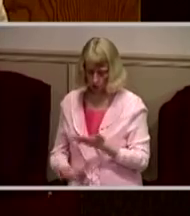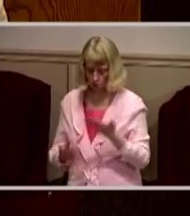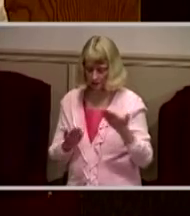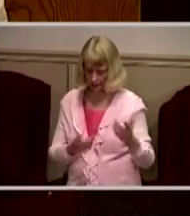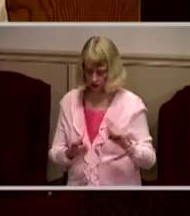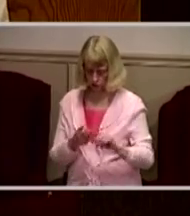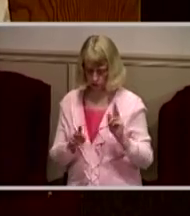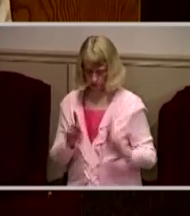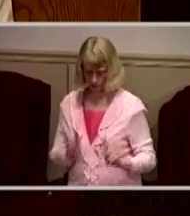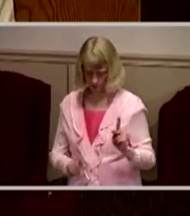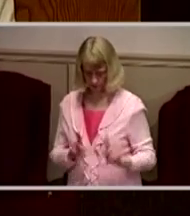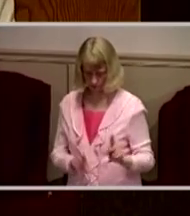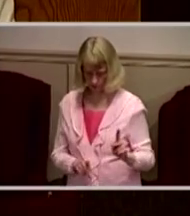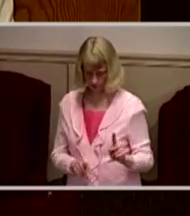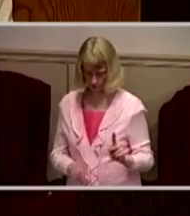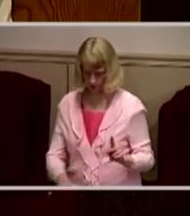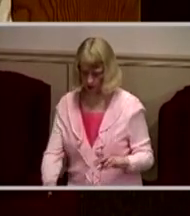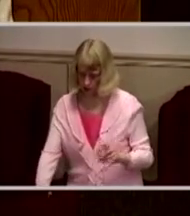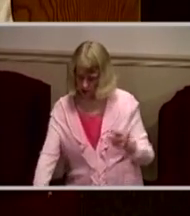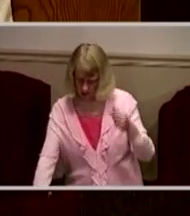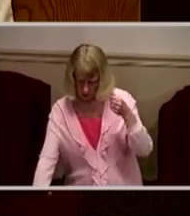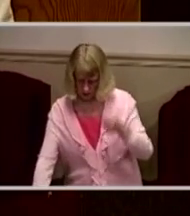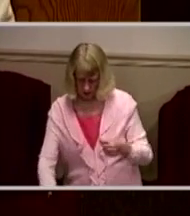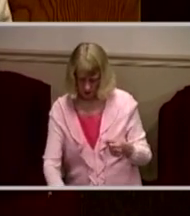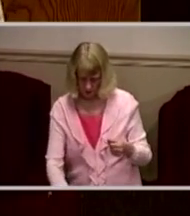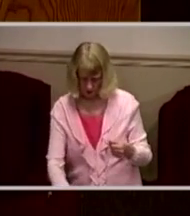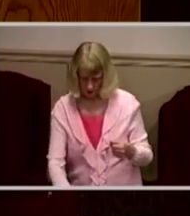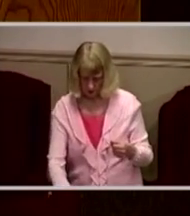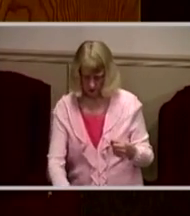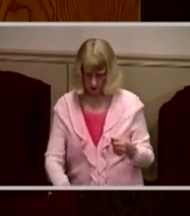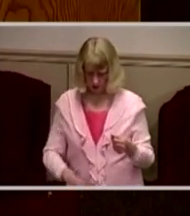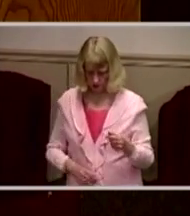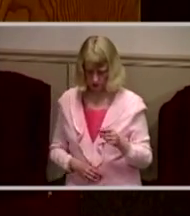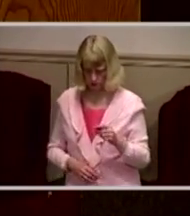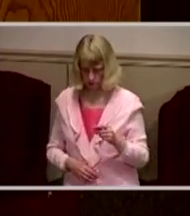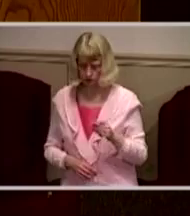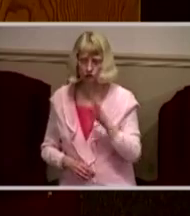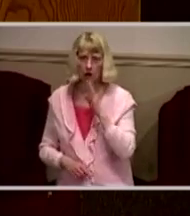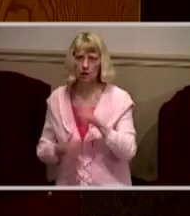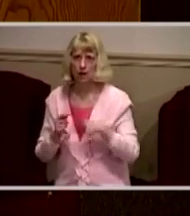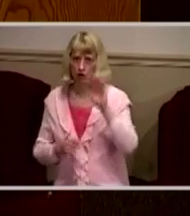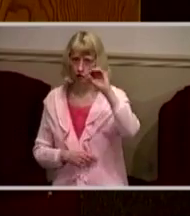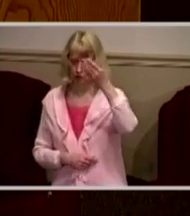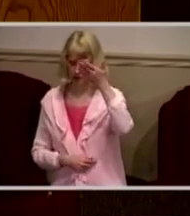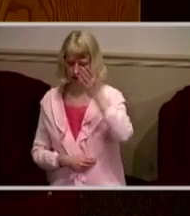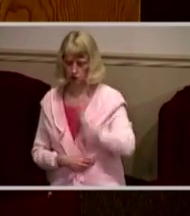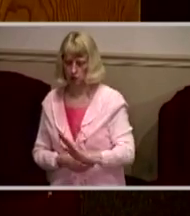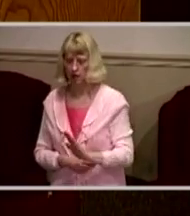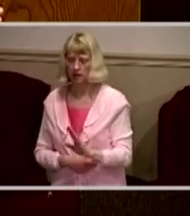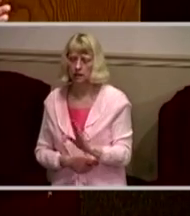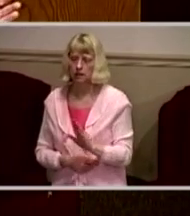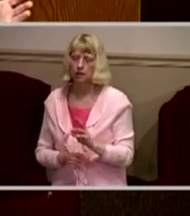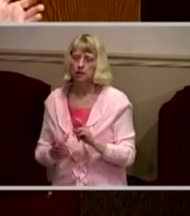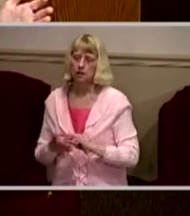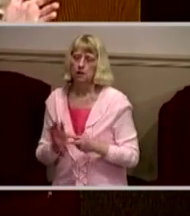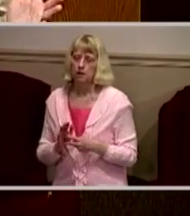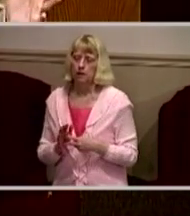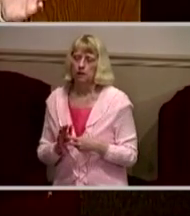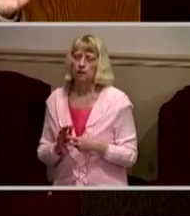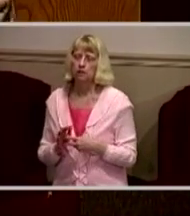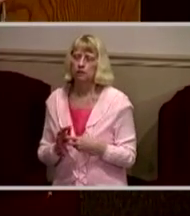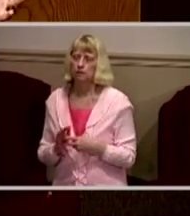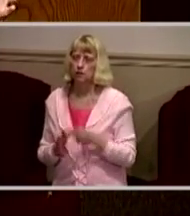mankind. And keep in mind that when we're talking about the grace of God, we're talking about the fact that